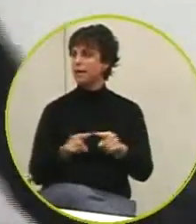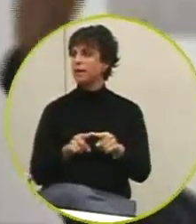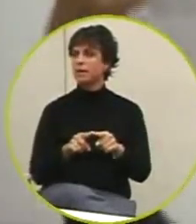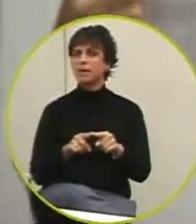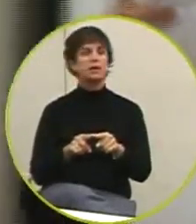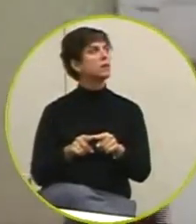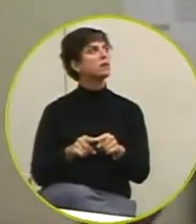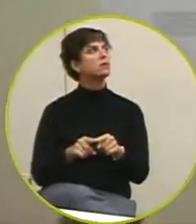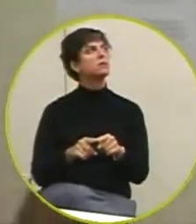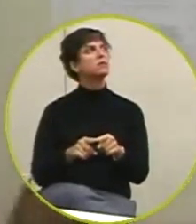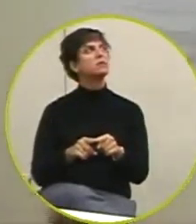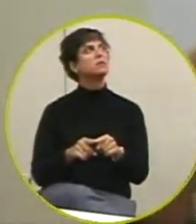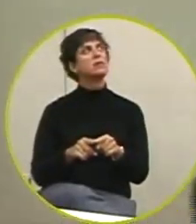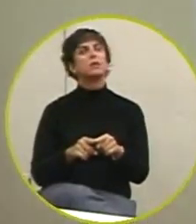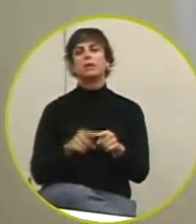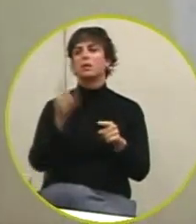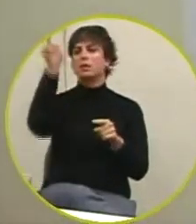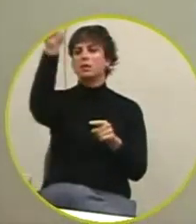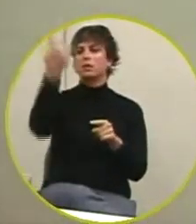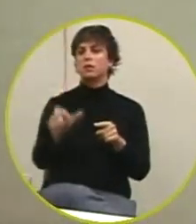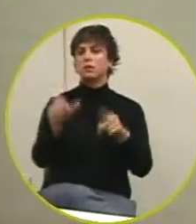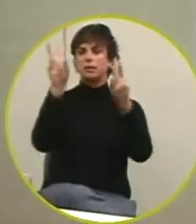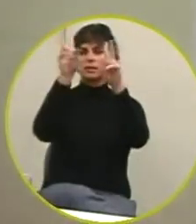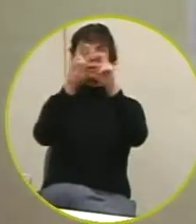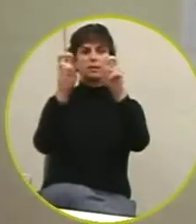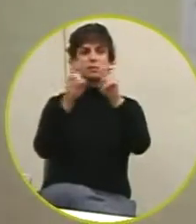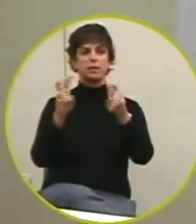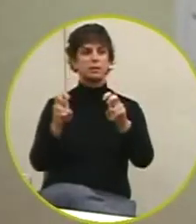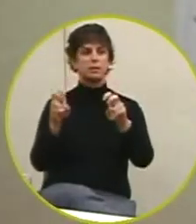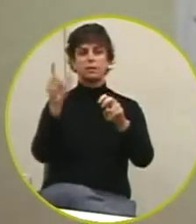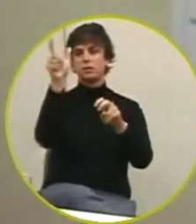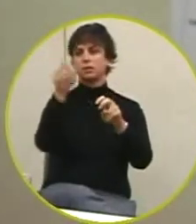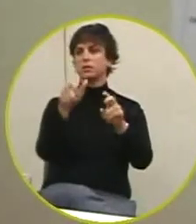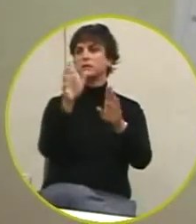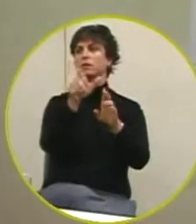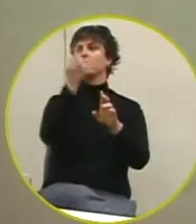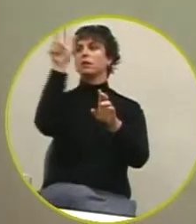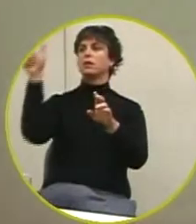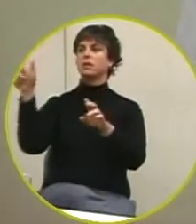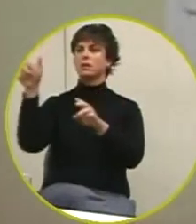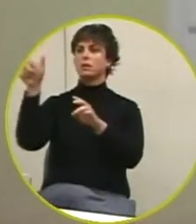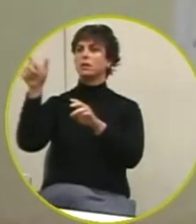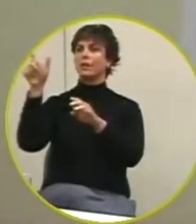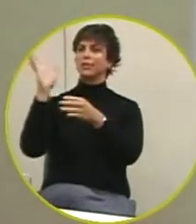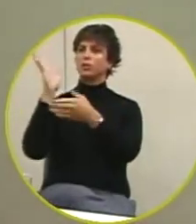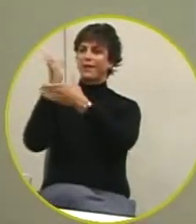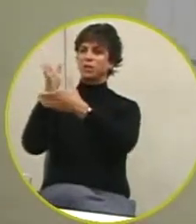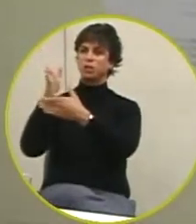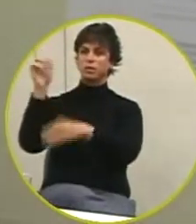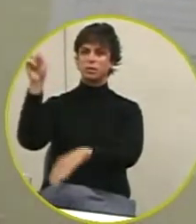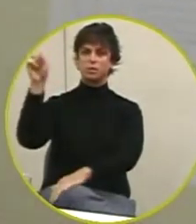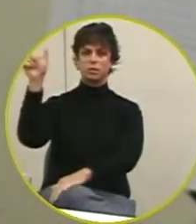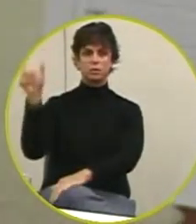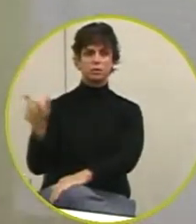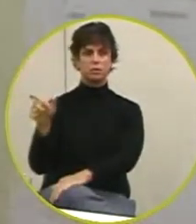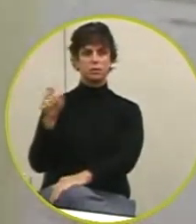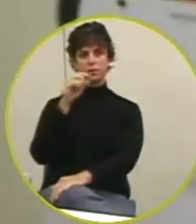with a column that says assessment and a column that says intervention.